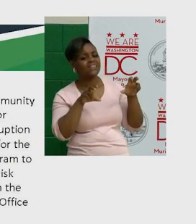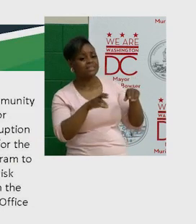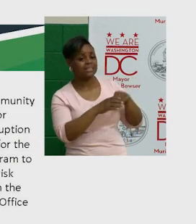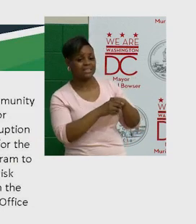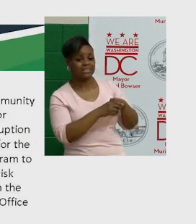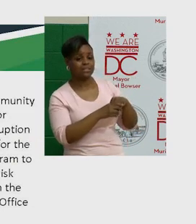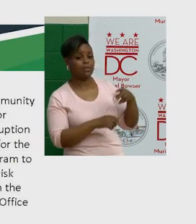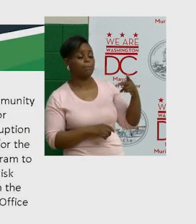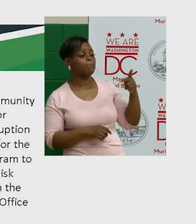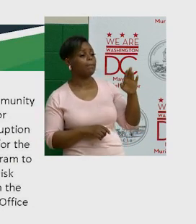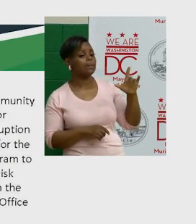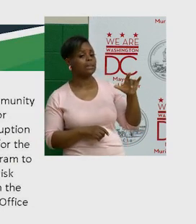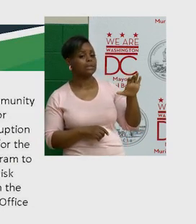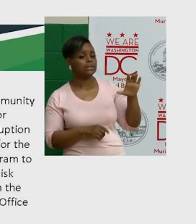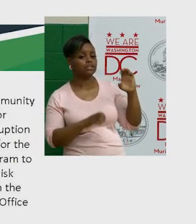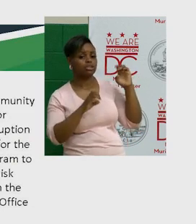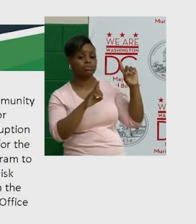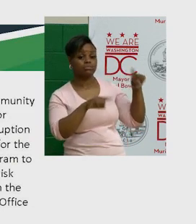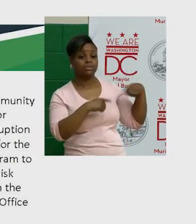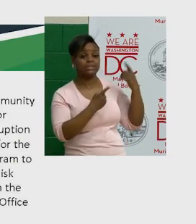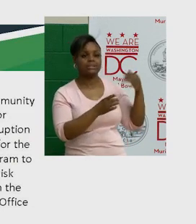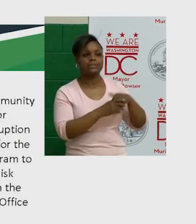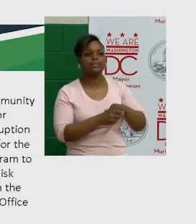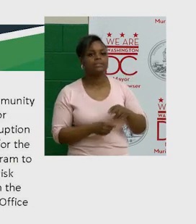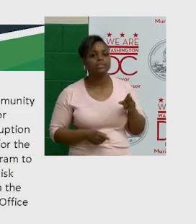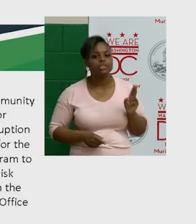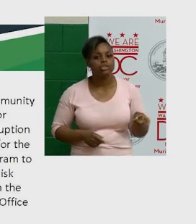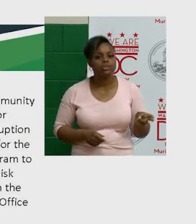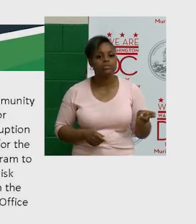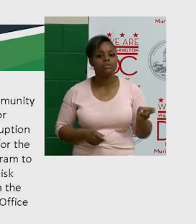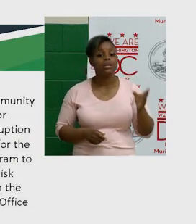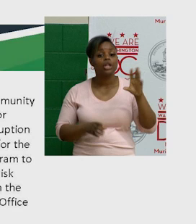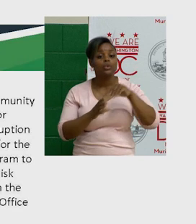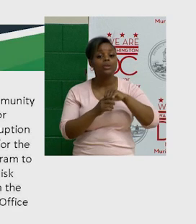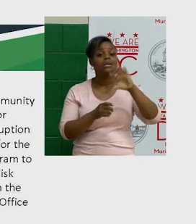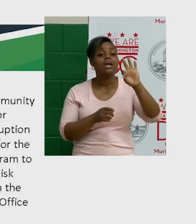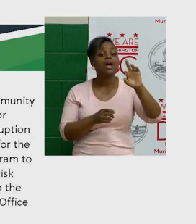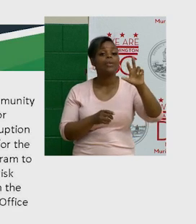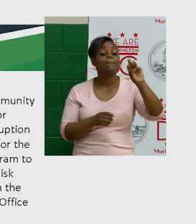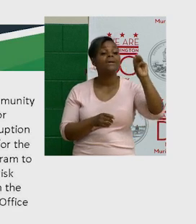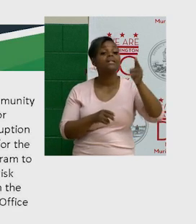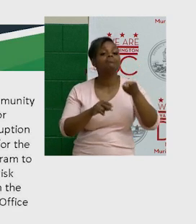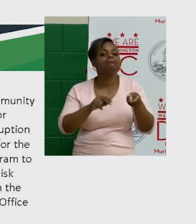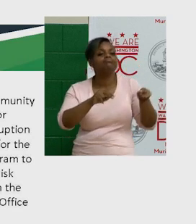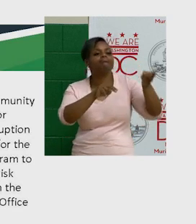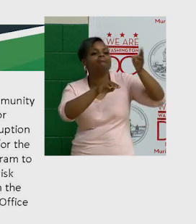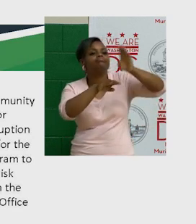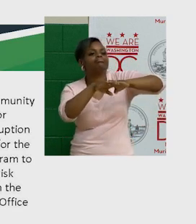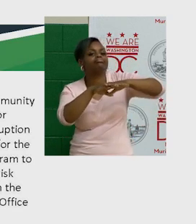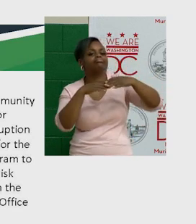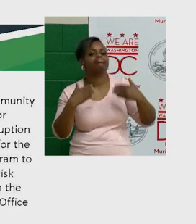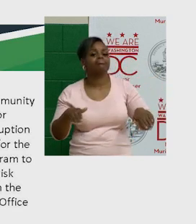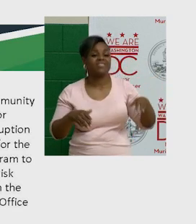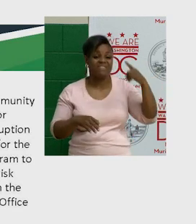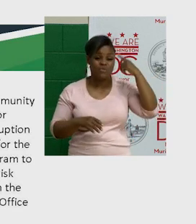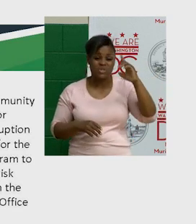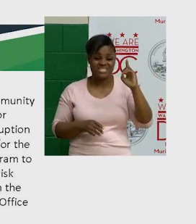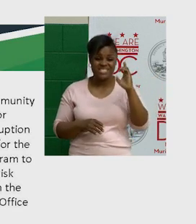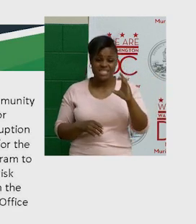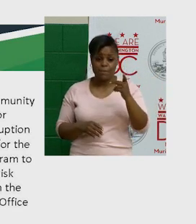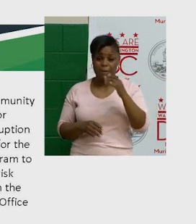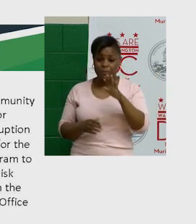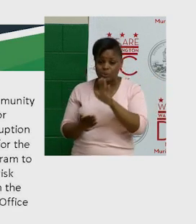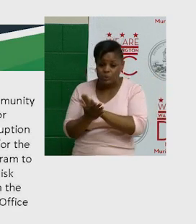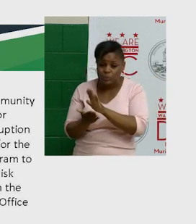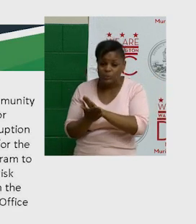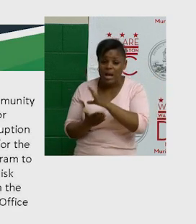in the city's history, including a $93 million increase in funding for DC public schools and DC public charter schools.